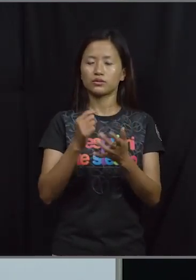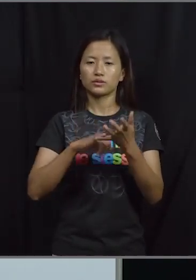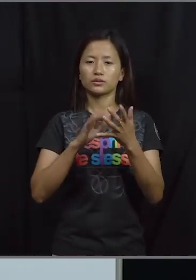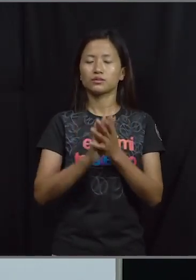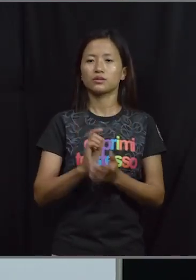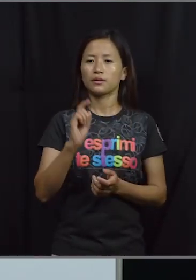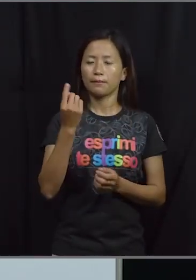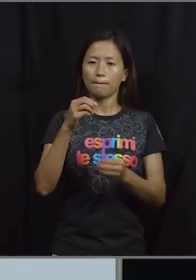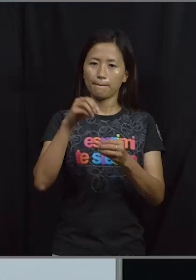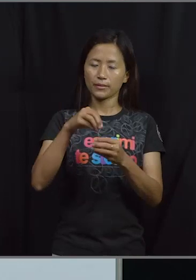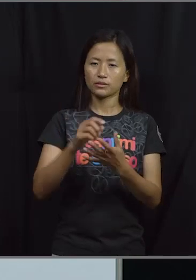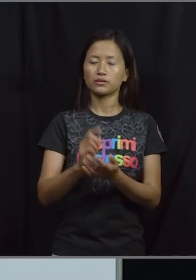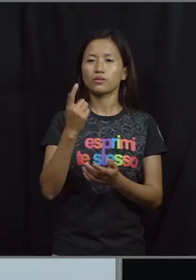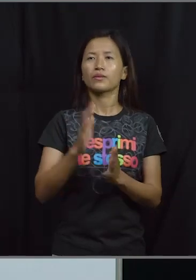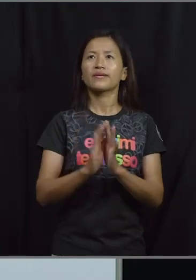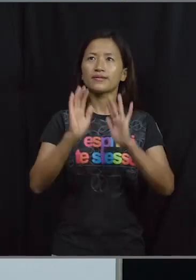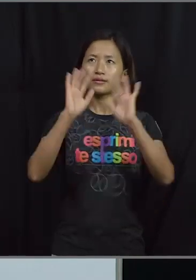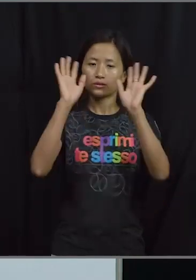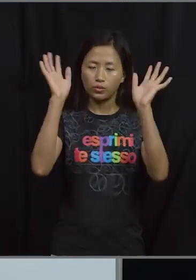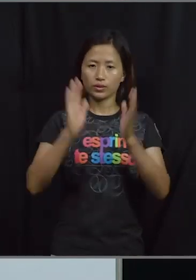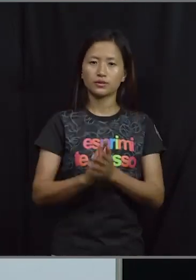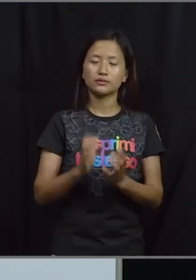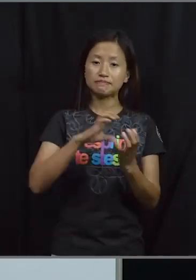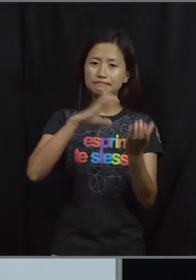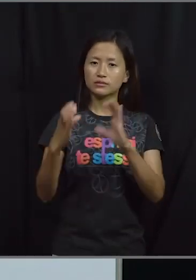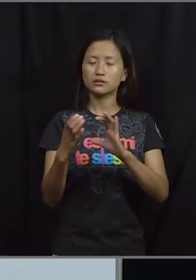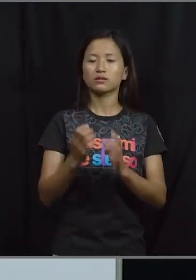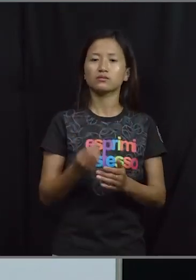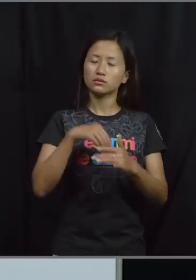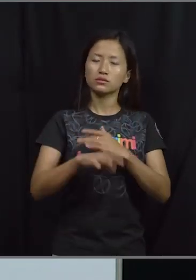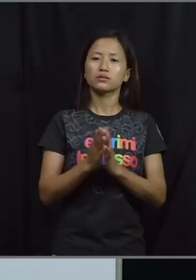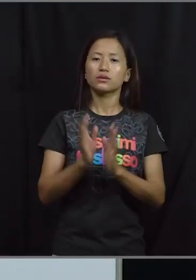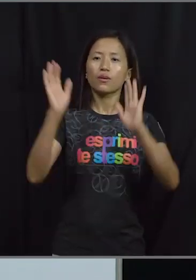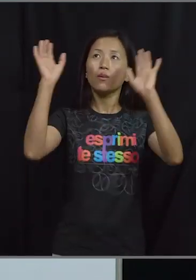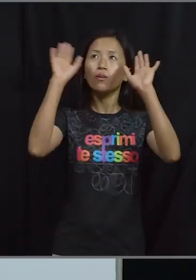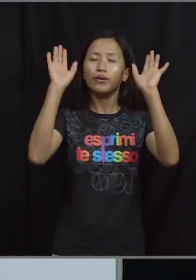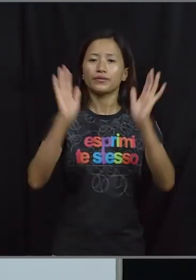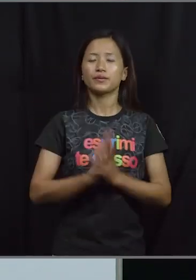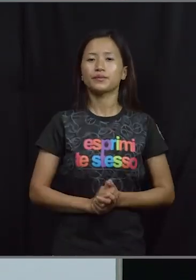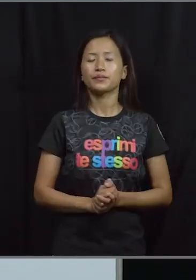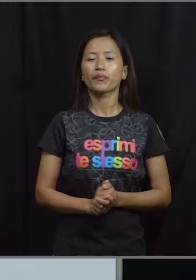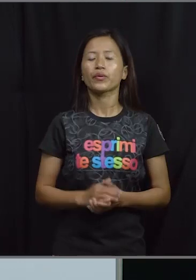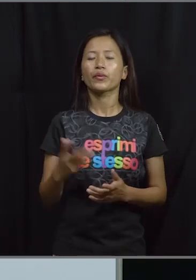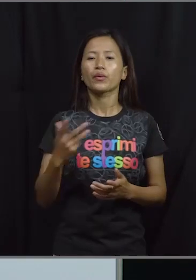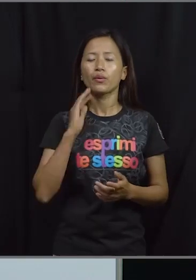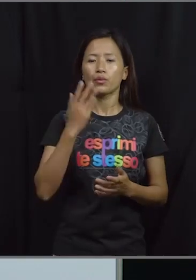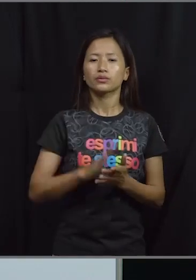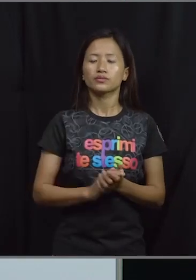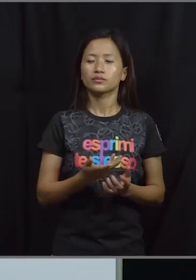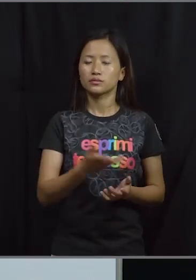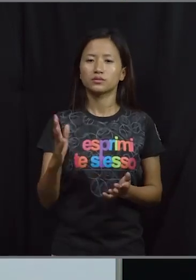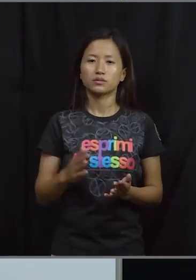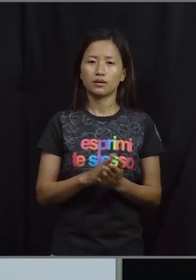only one: change in weather. So what happens there when there is